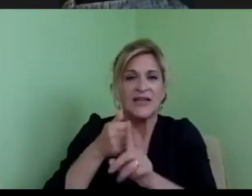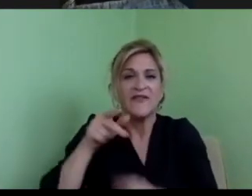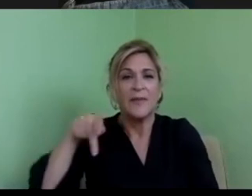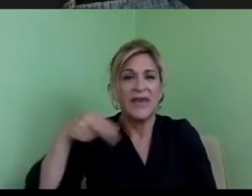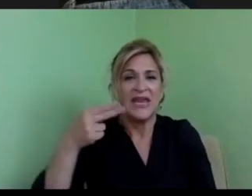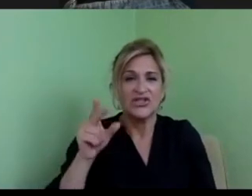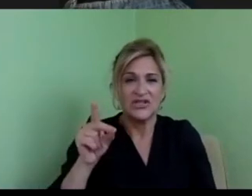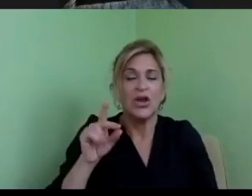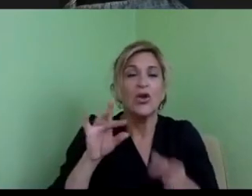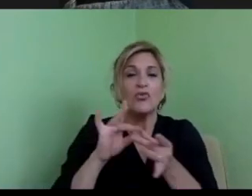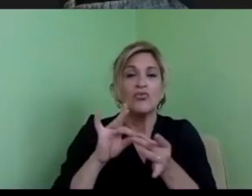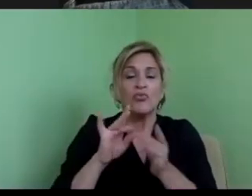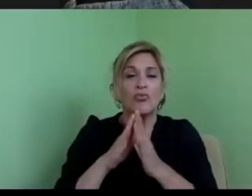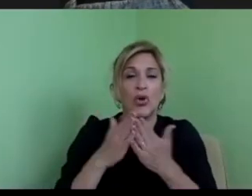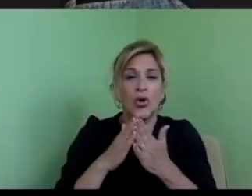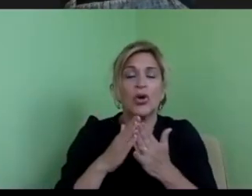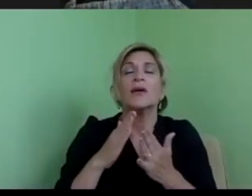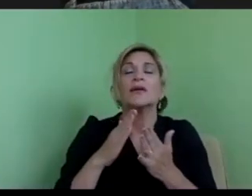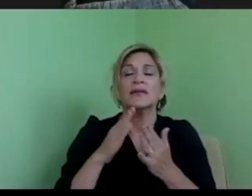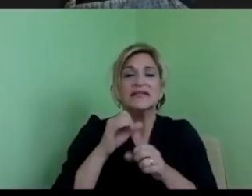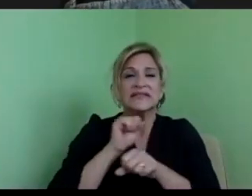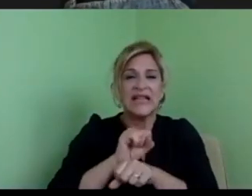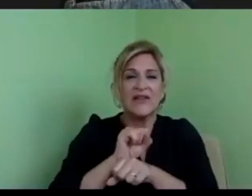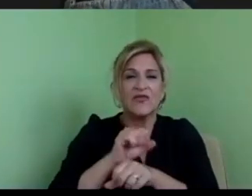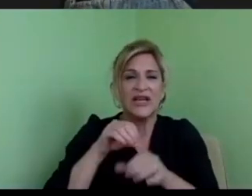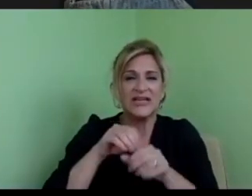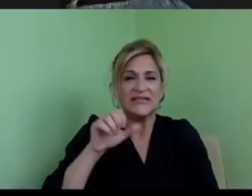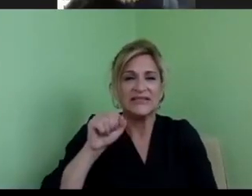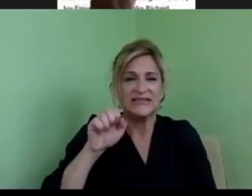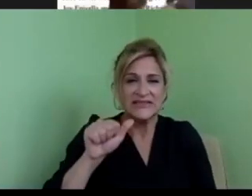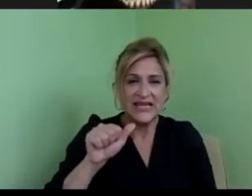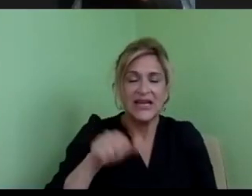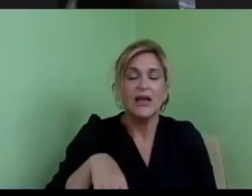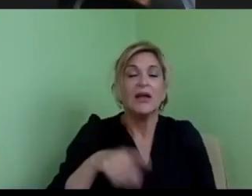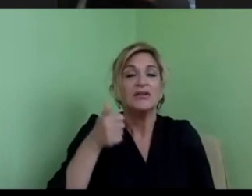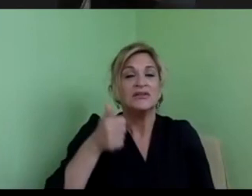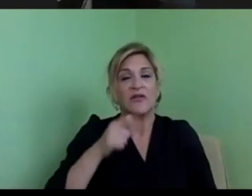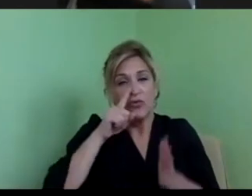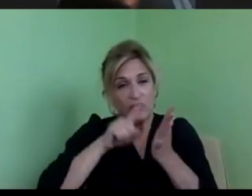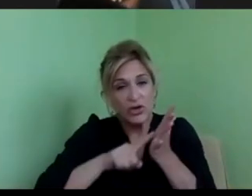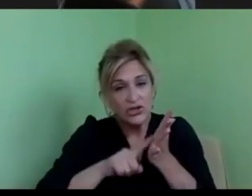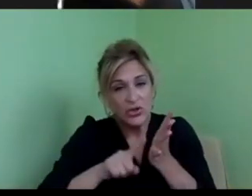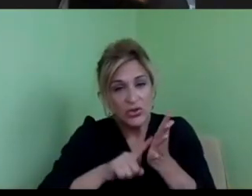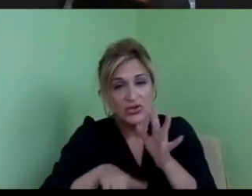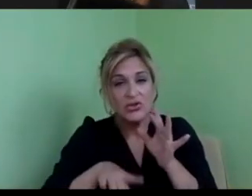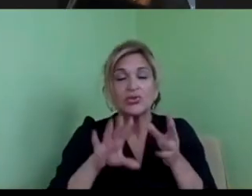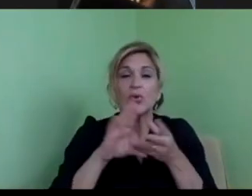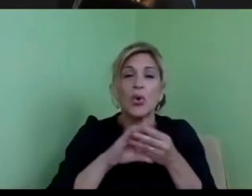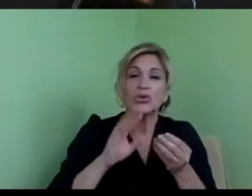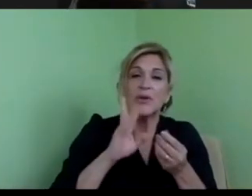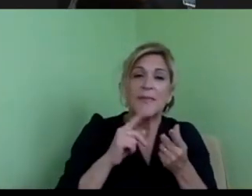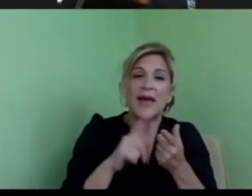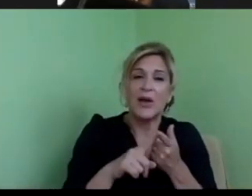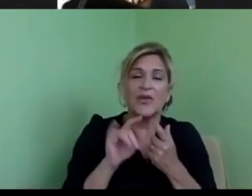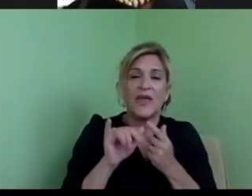slavery at sea and in her research she talked about the story of people coming through the middle